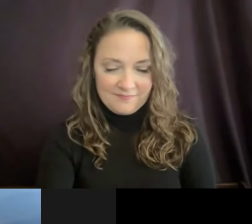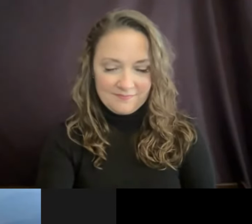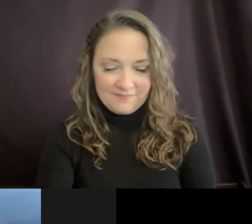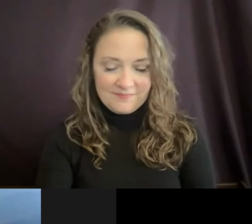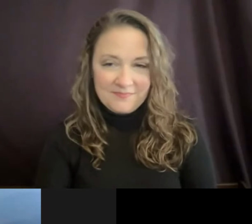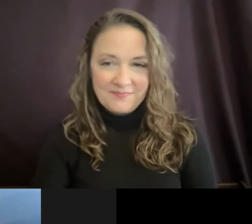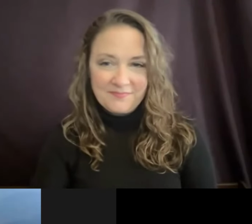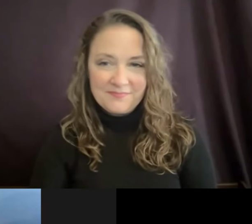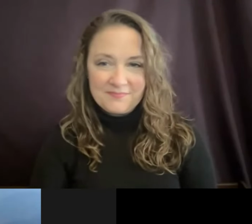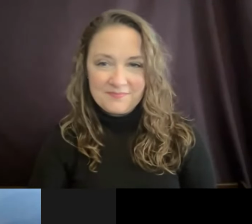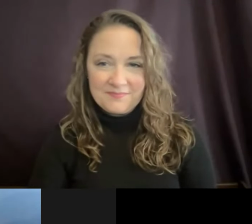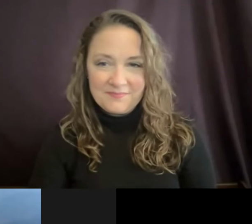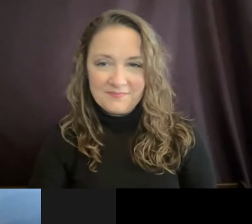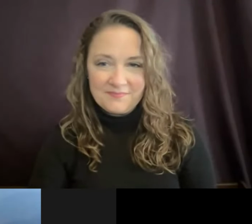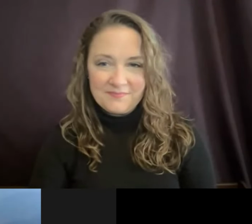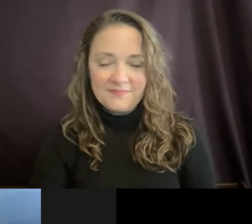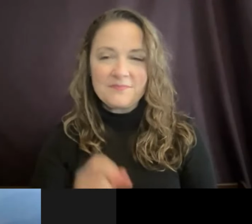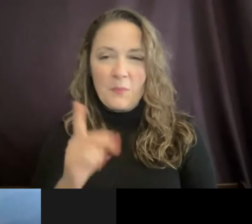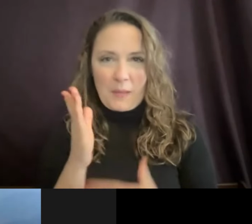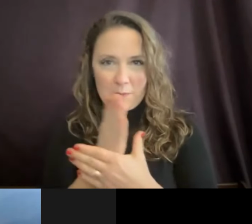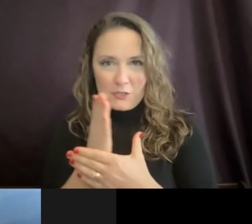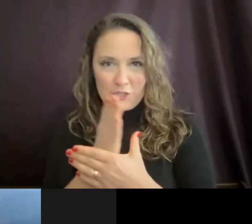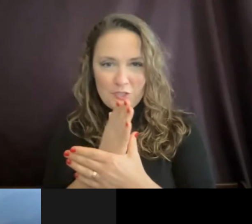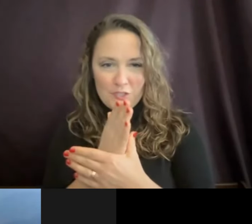All right, let me share.